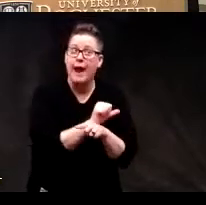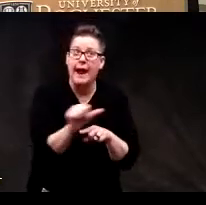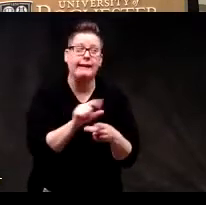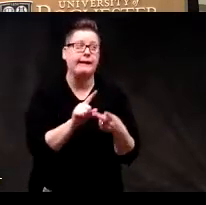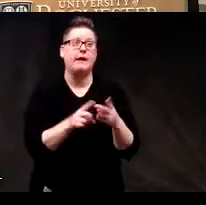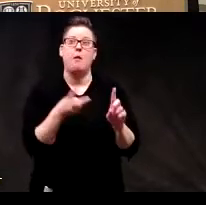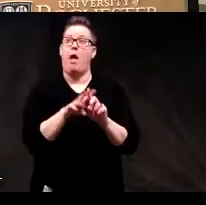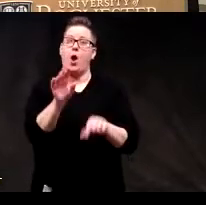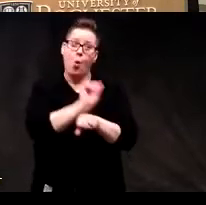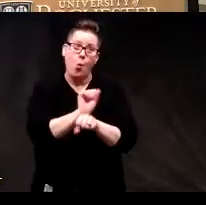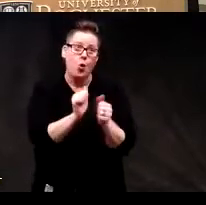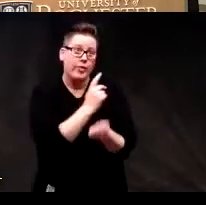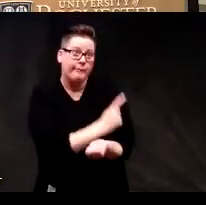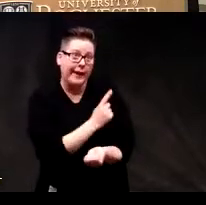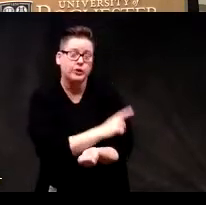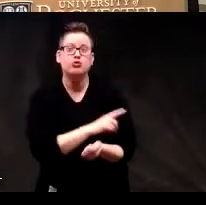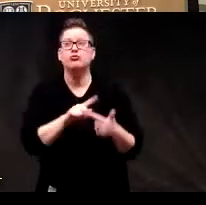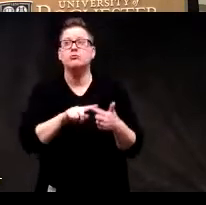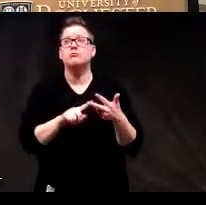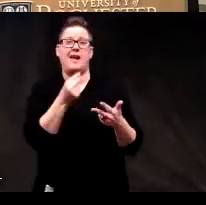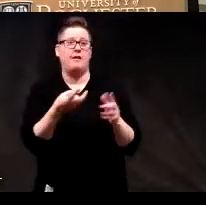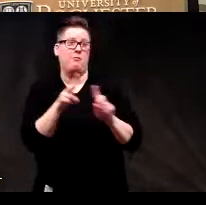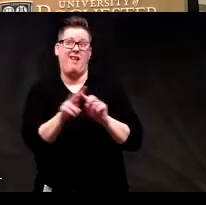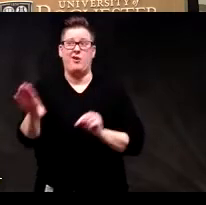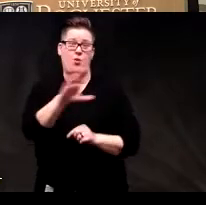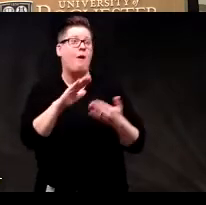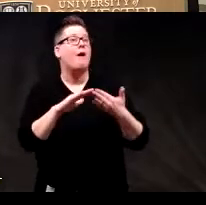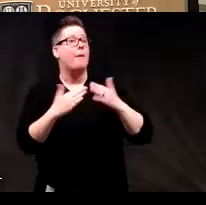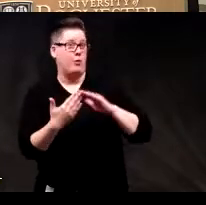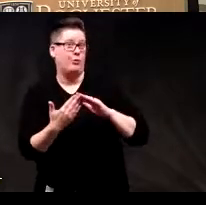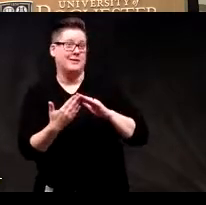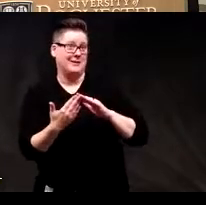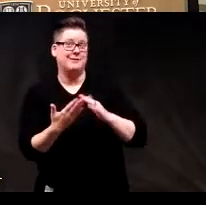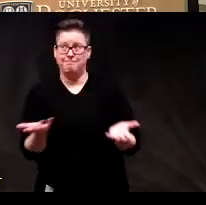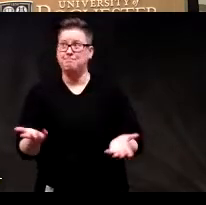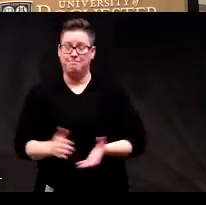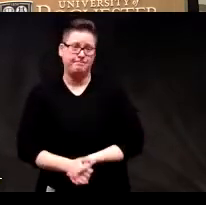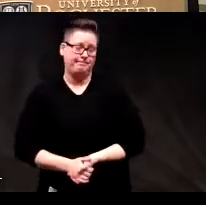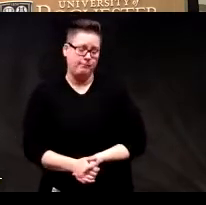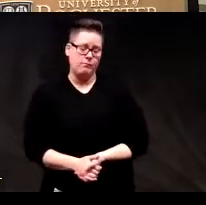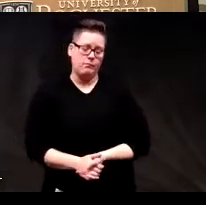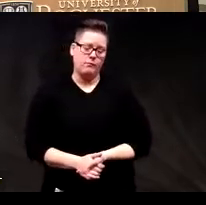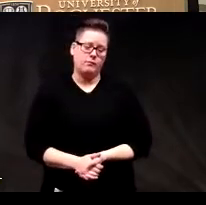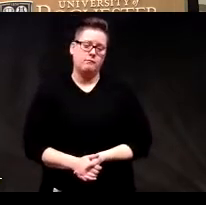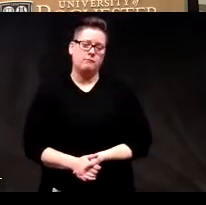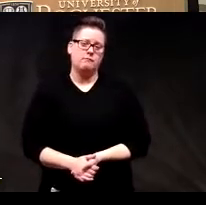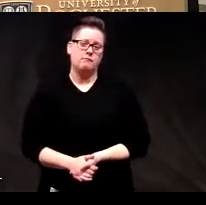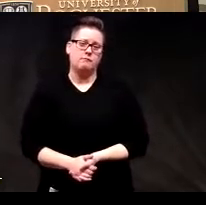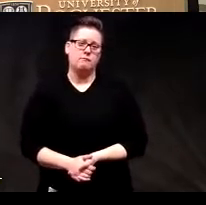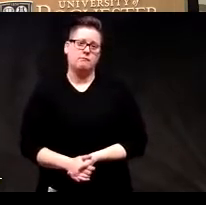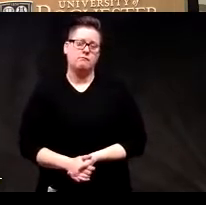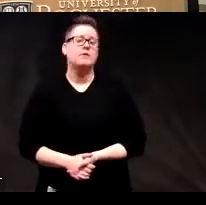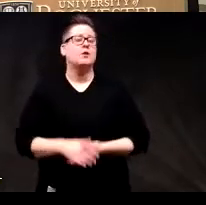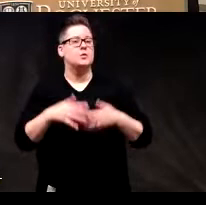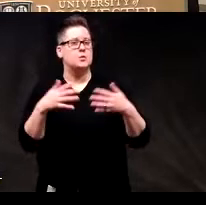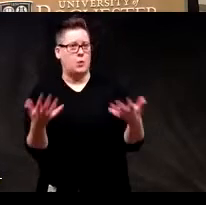work you're doing with your patients, and the community that you have, that you share with each other. So